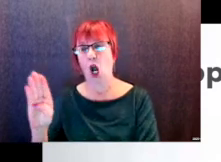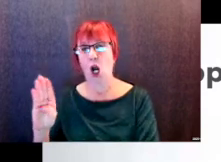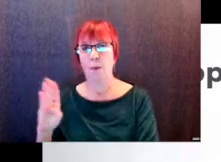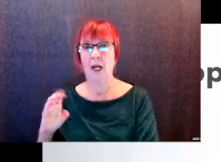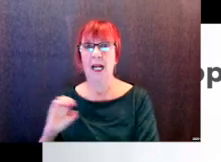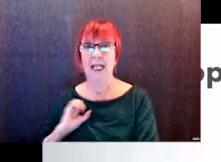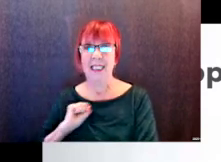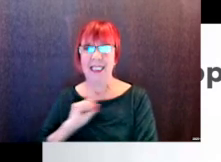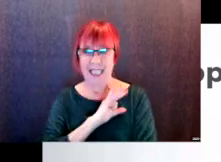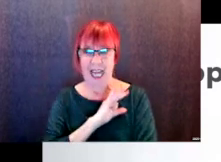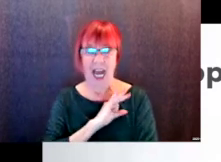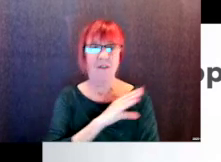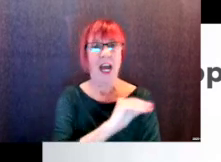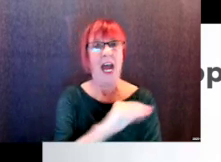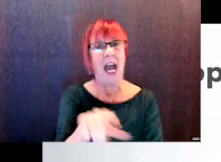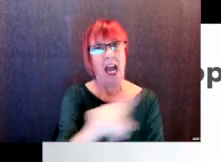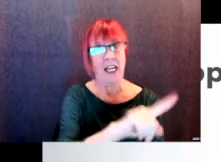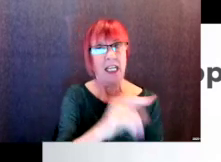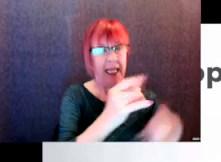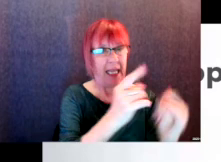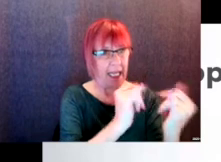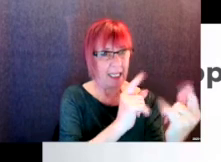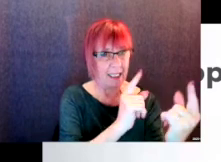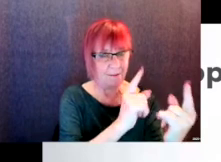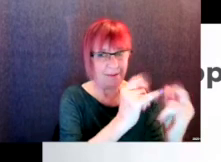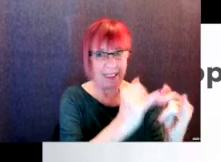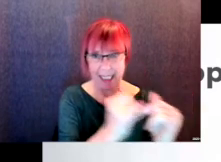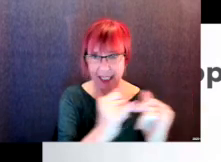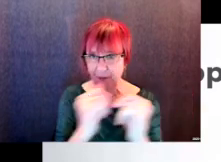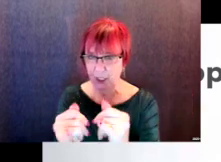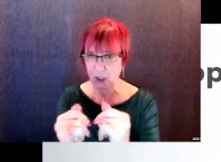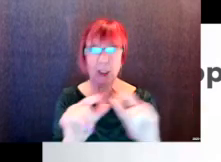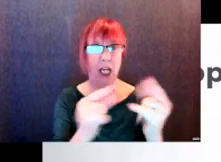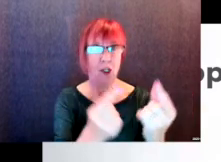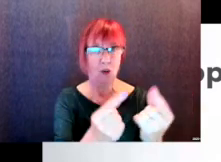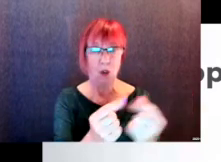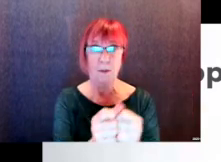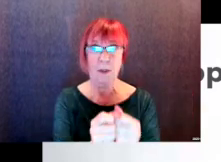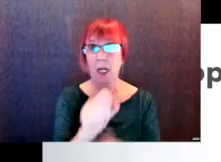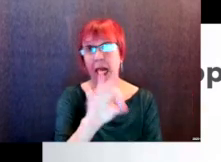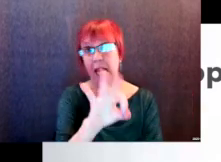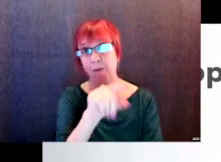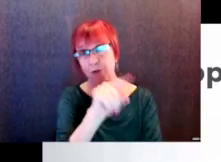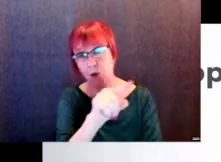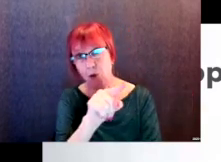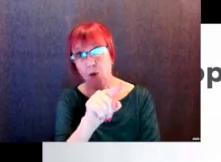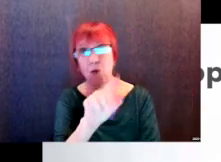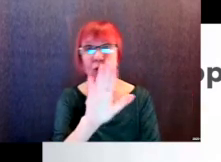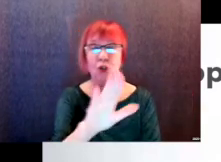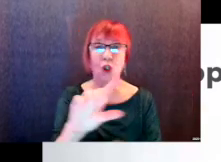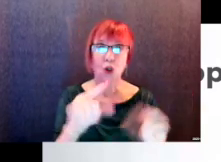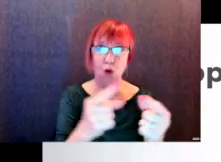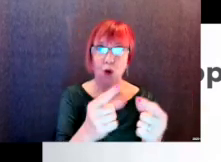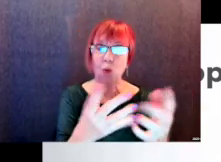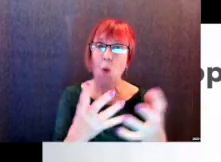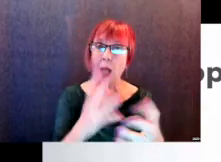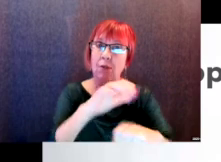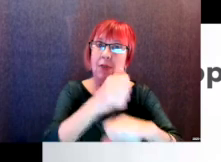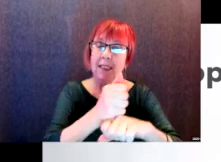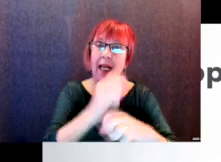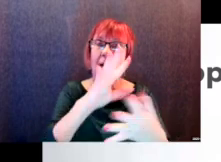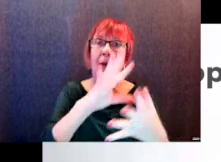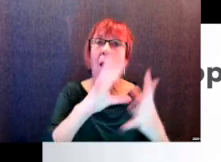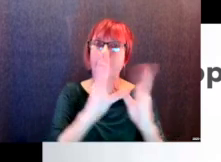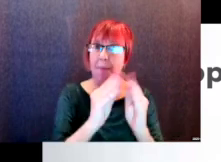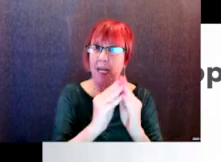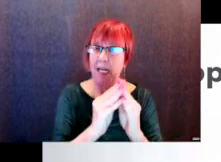meetings to help minimize any concerns about closed door conversations. We aim to be as transparent as